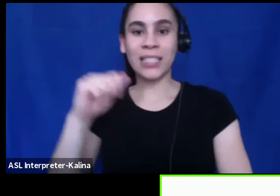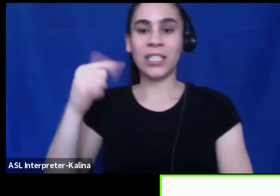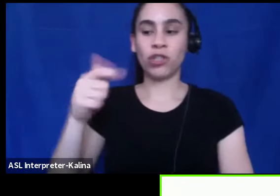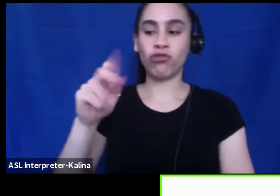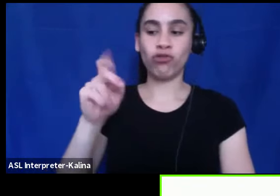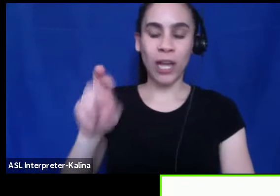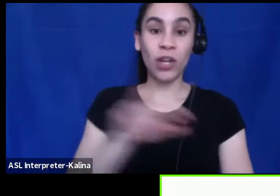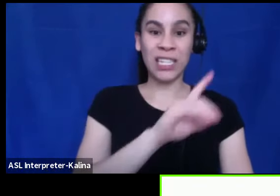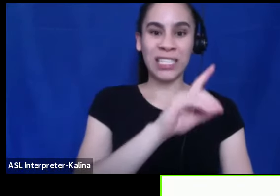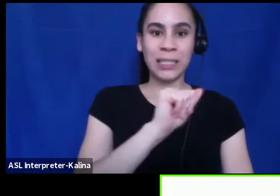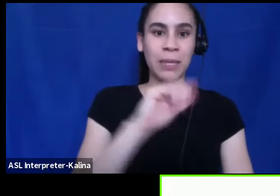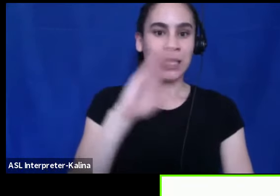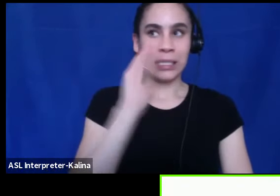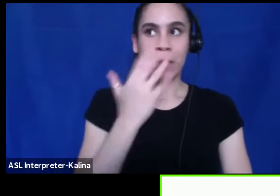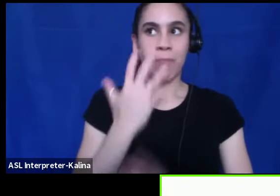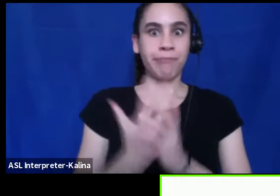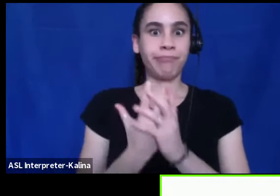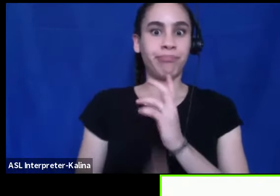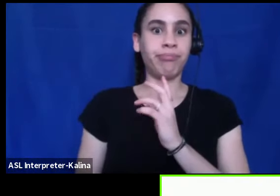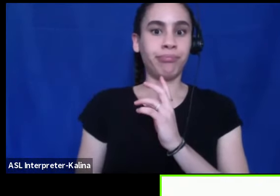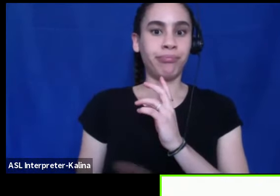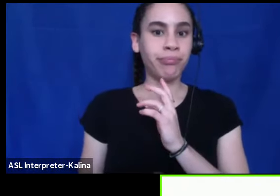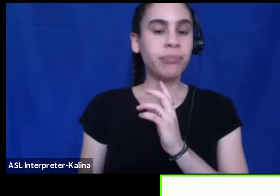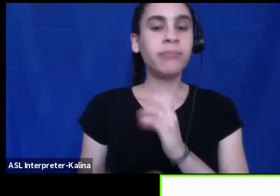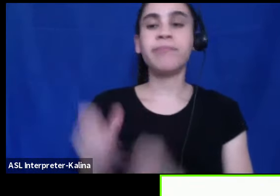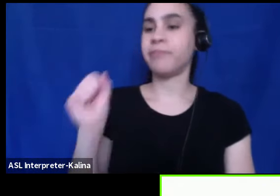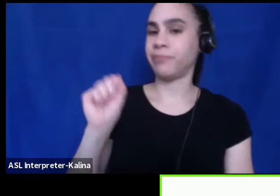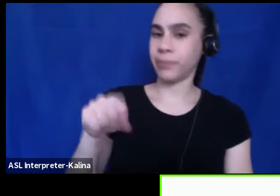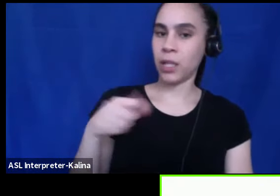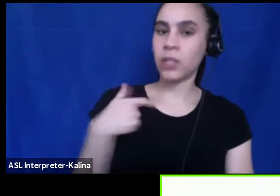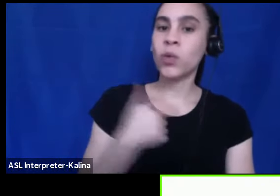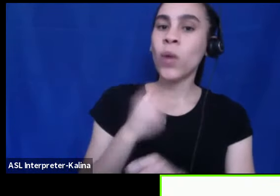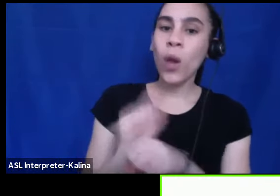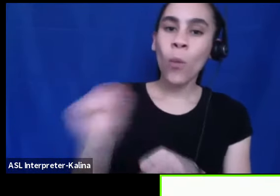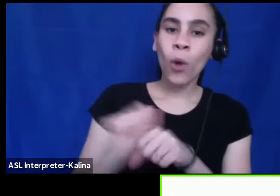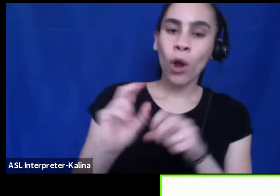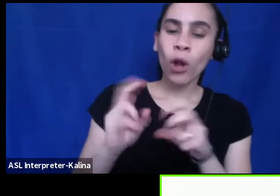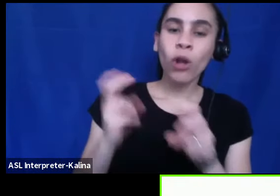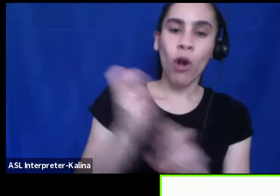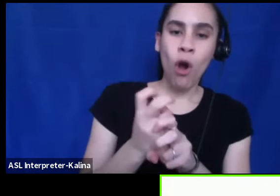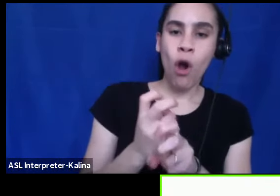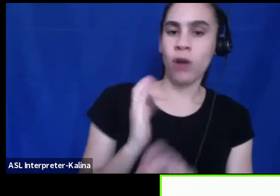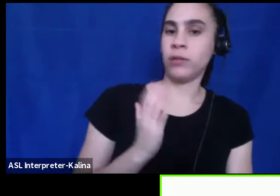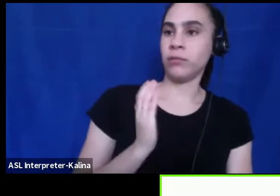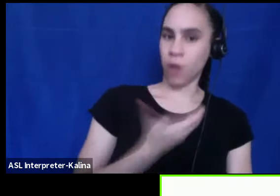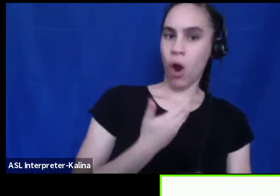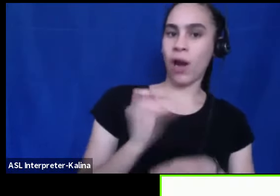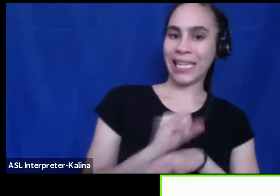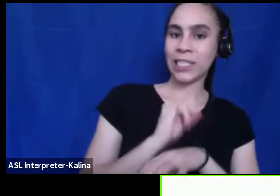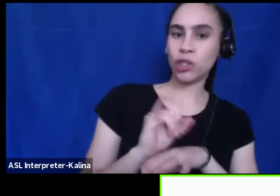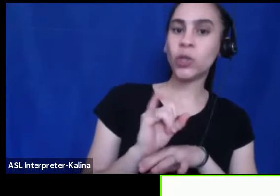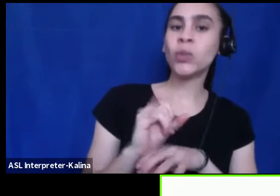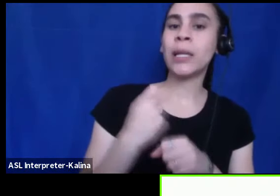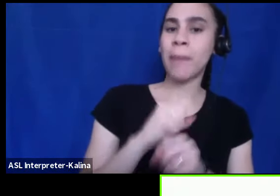conversation. Yeah, I mean, we have worked really hard in the industry to really make sure,